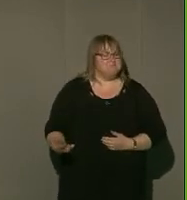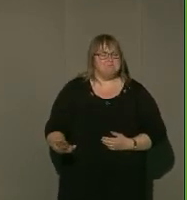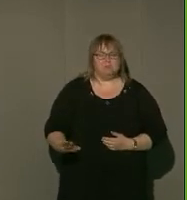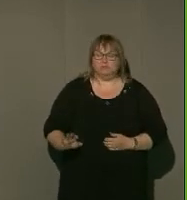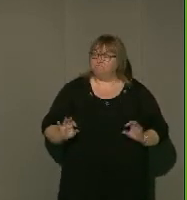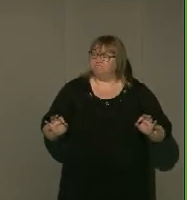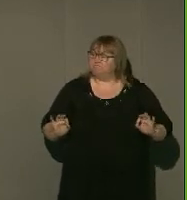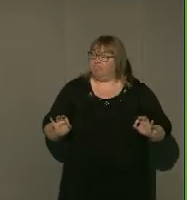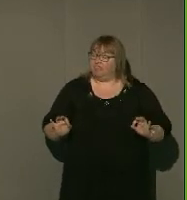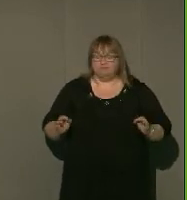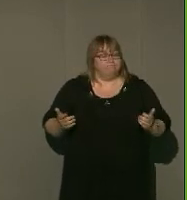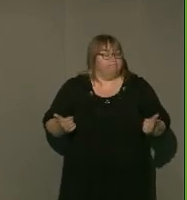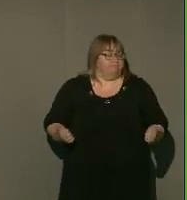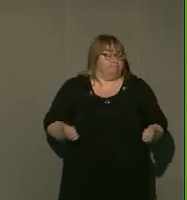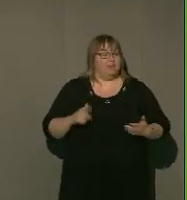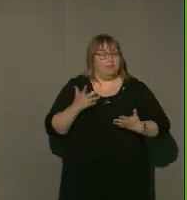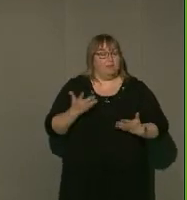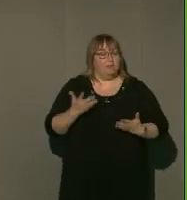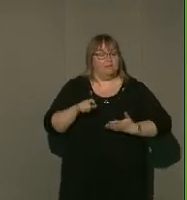case, we'll move to the vote.